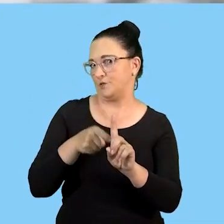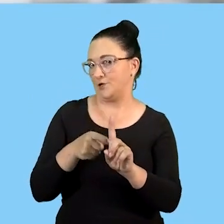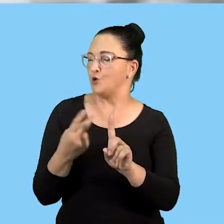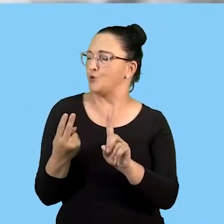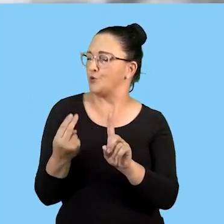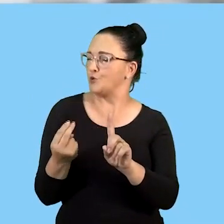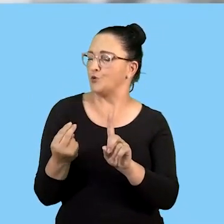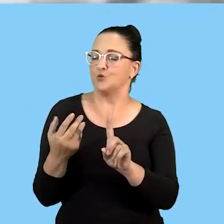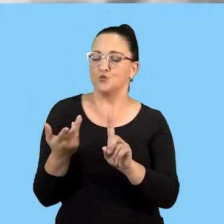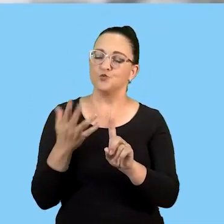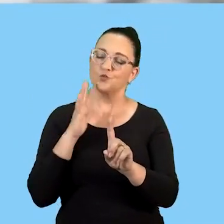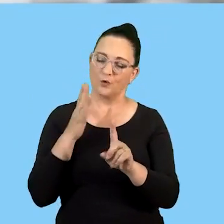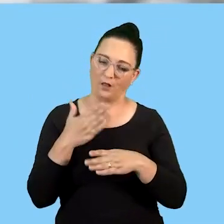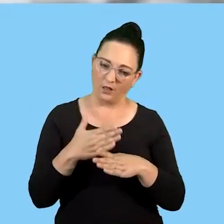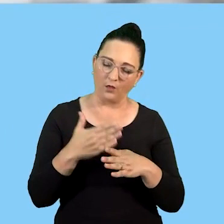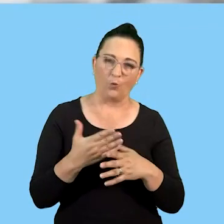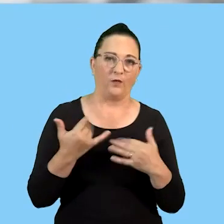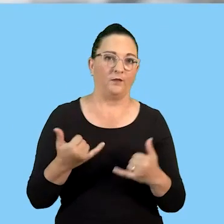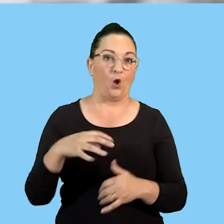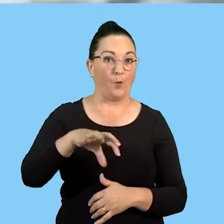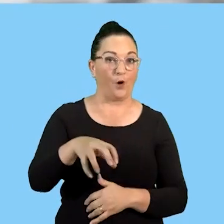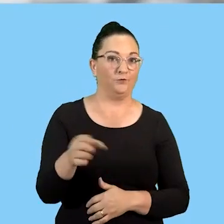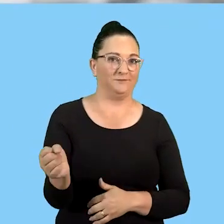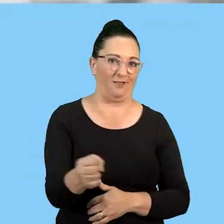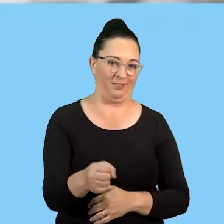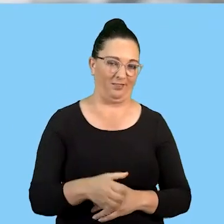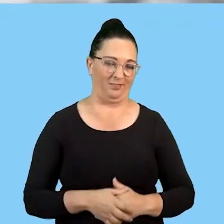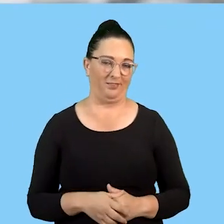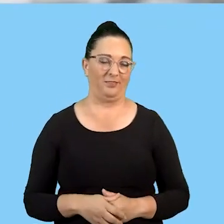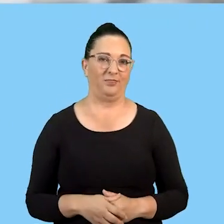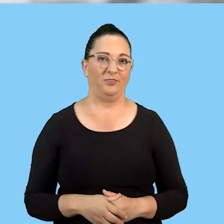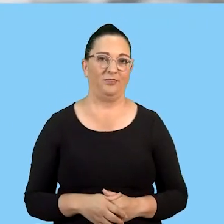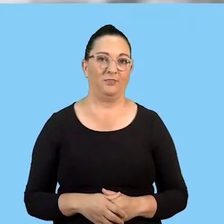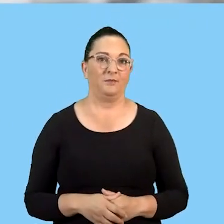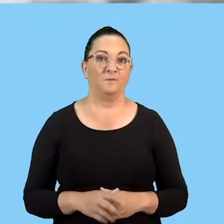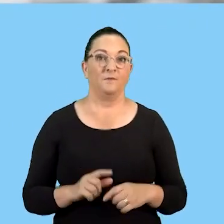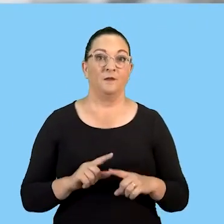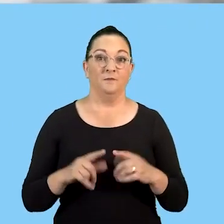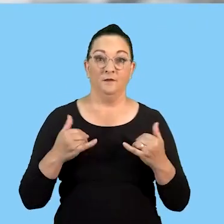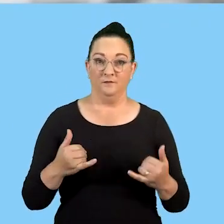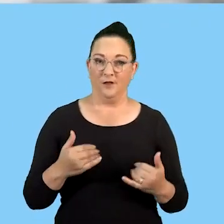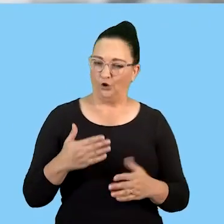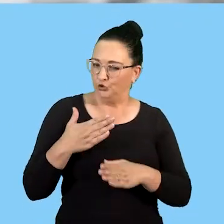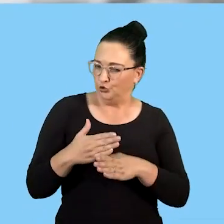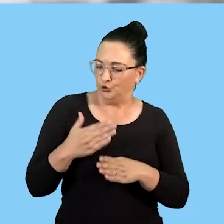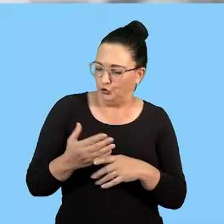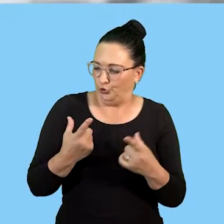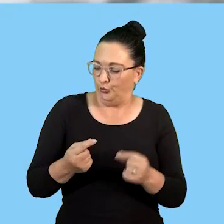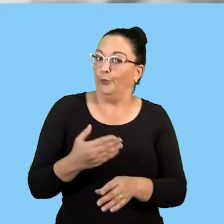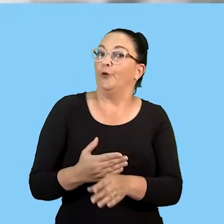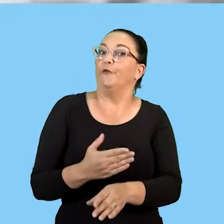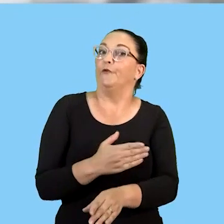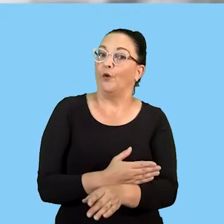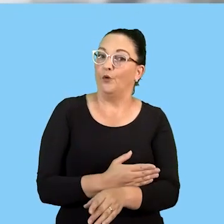a new employee that will come and work or fill in the vacancy. Now, before they can start doing their actual job,